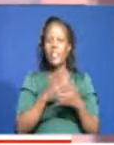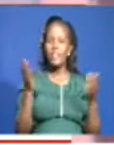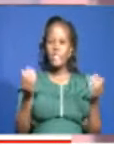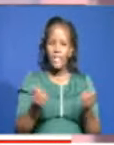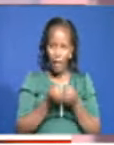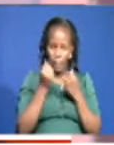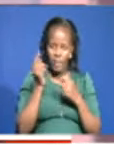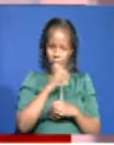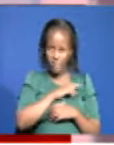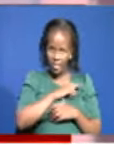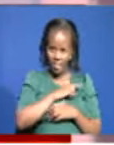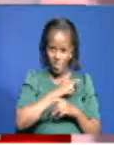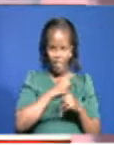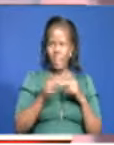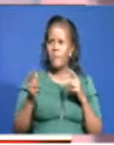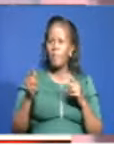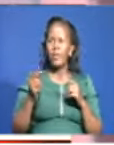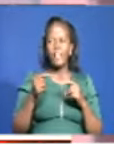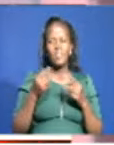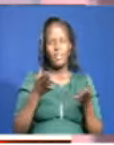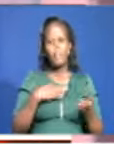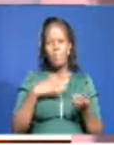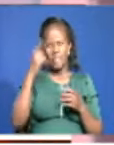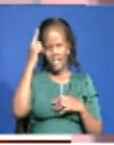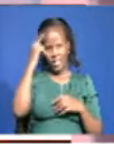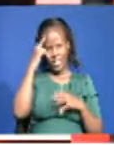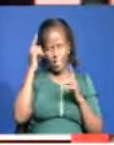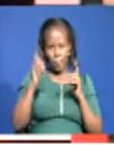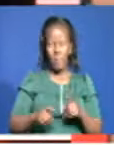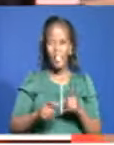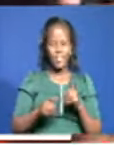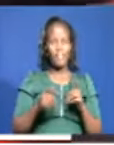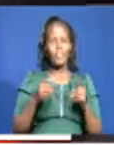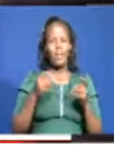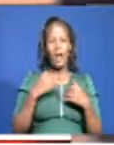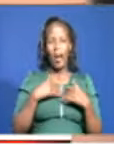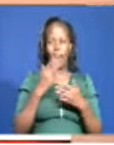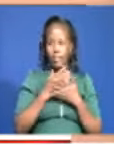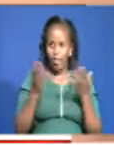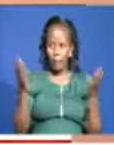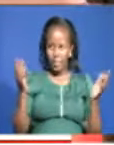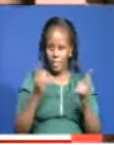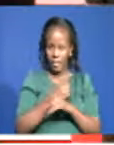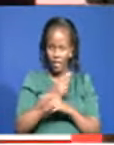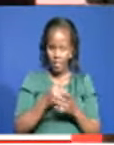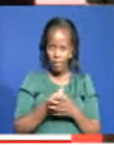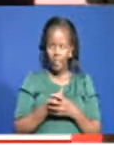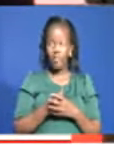Excellency, it looks like there's something we have to do differently. East African breweries,